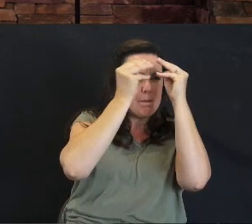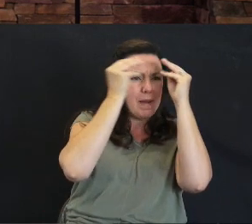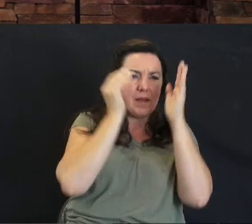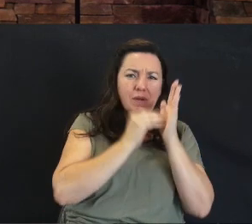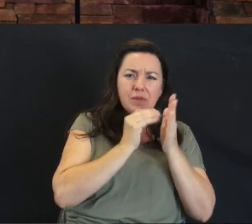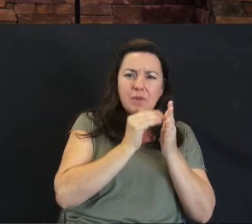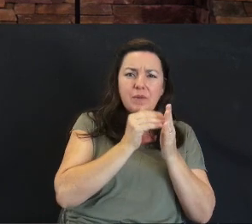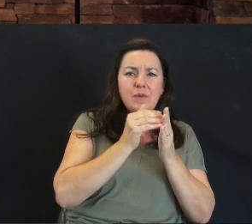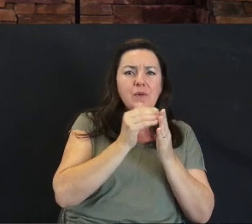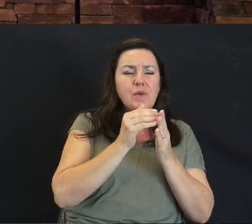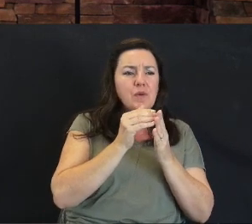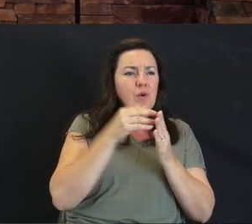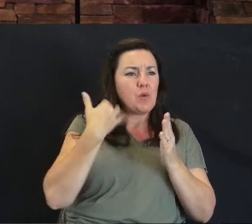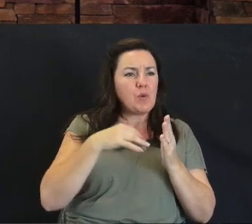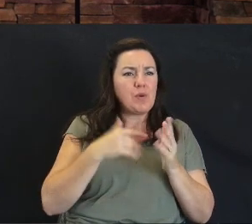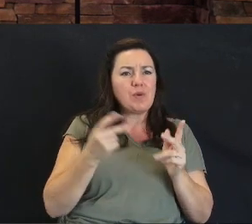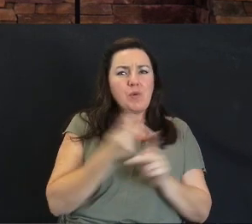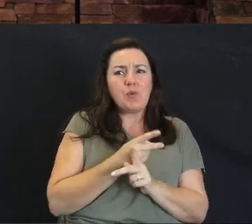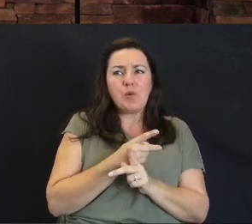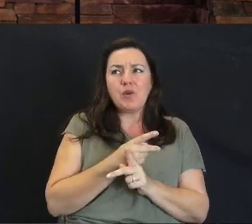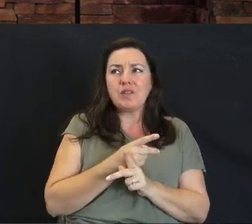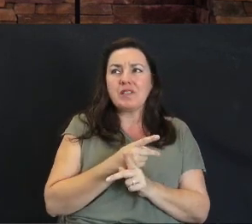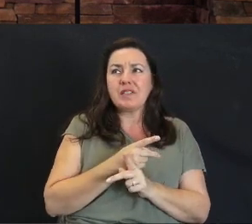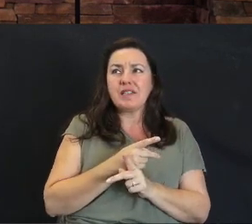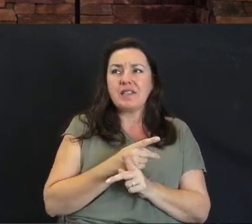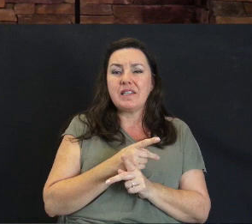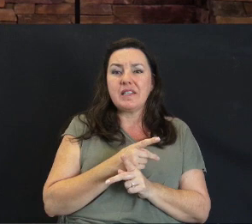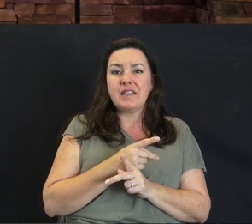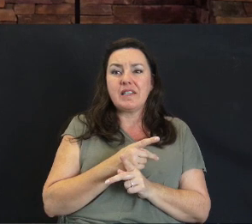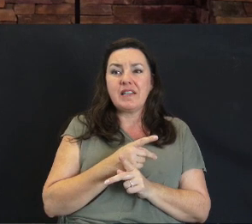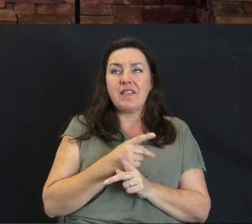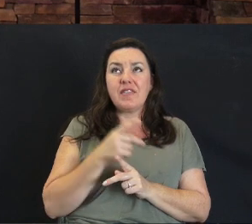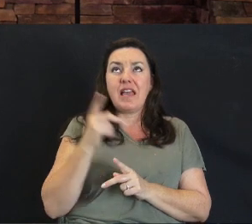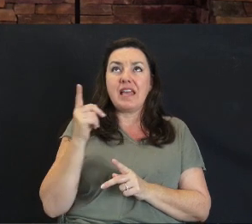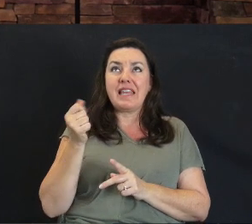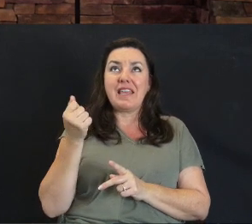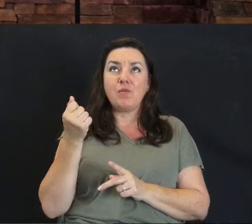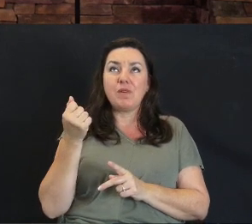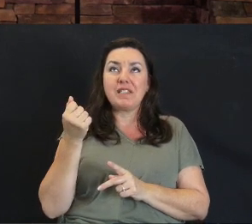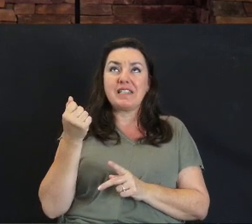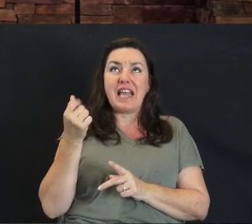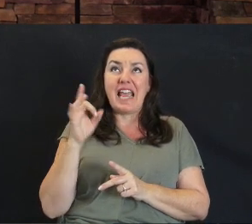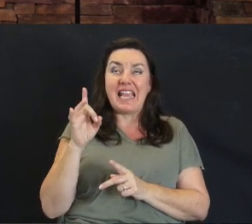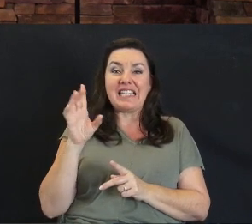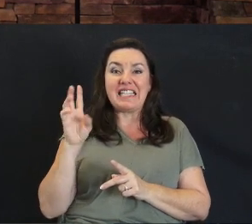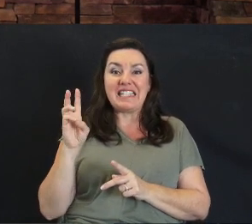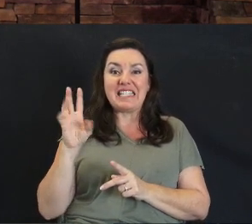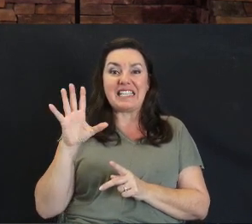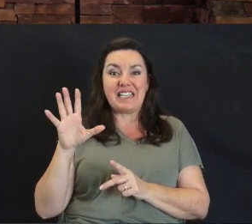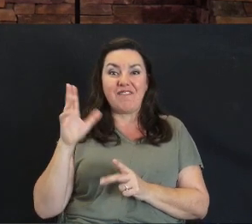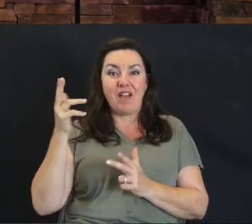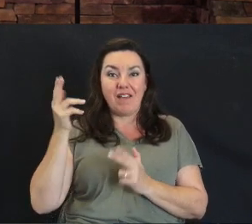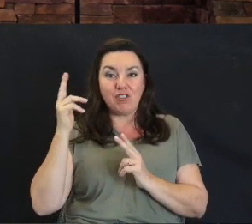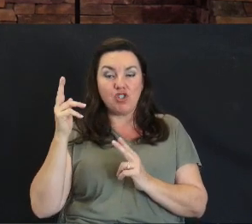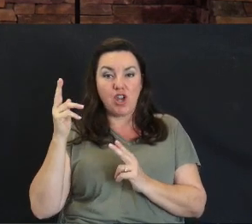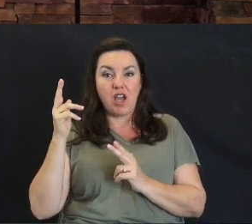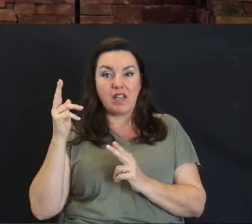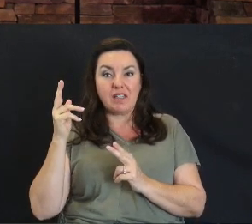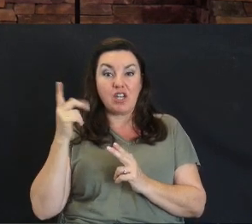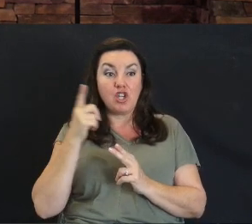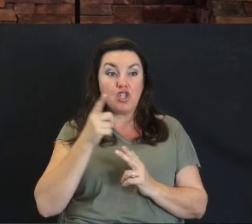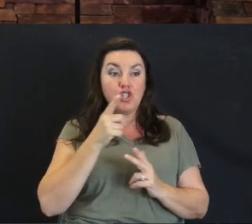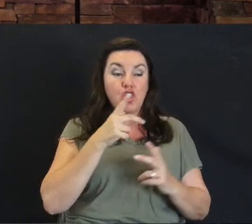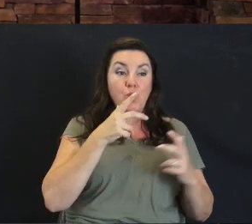was exasperated By the fact that He was shot 1865 April 14th 1865 She got in a carriage